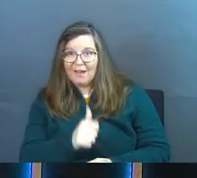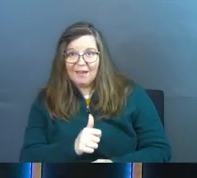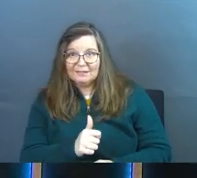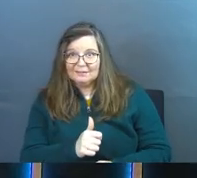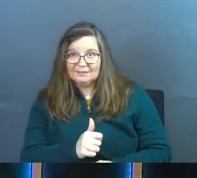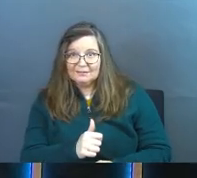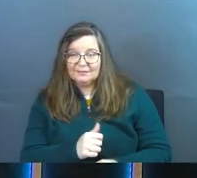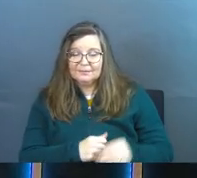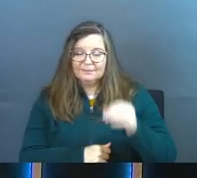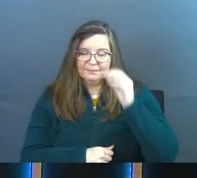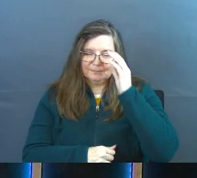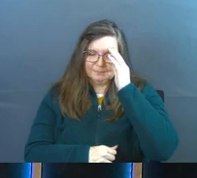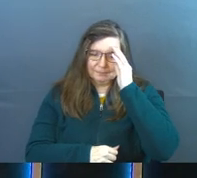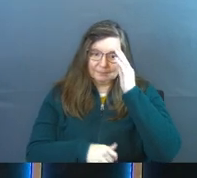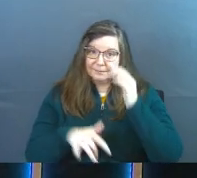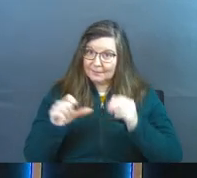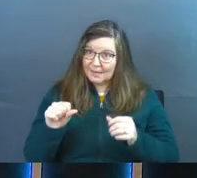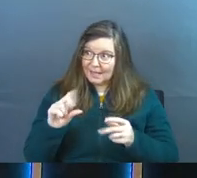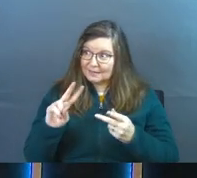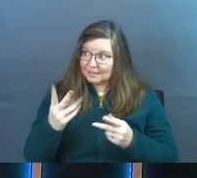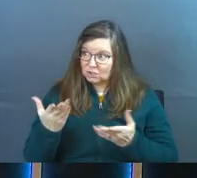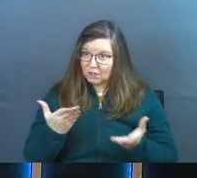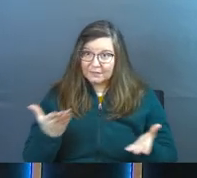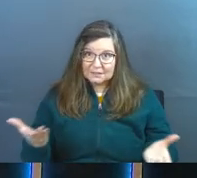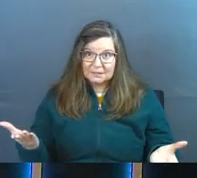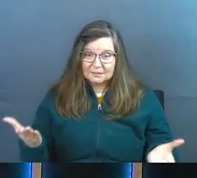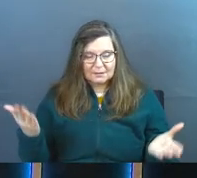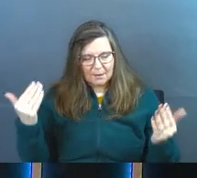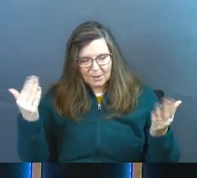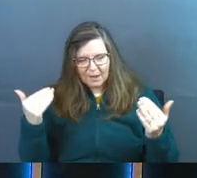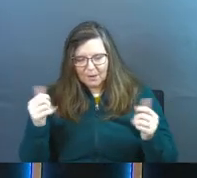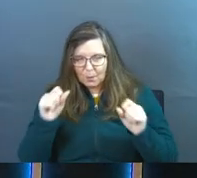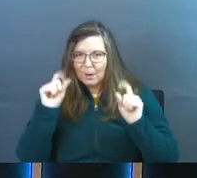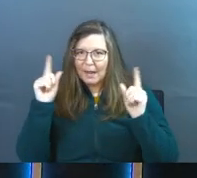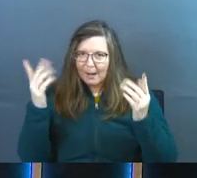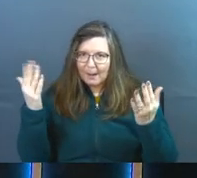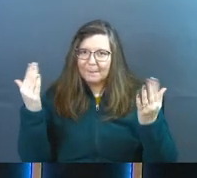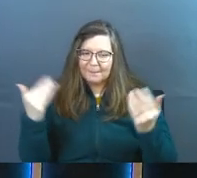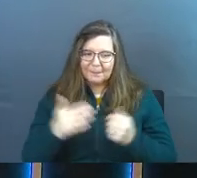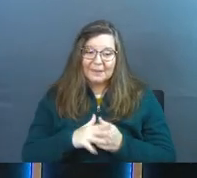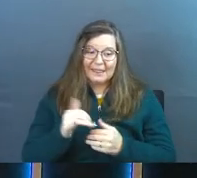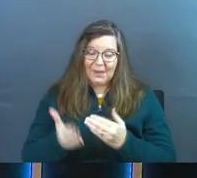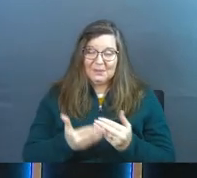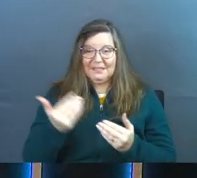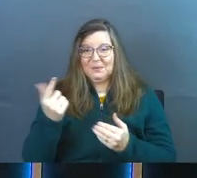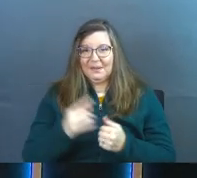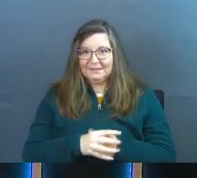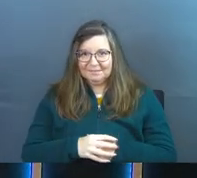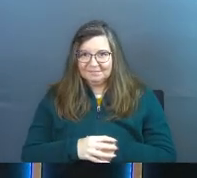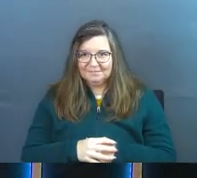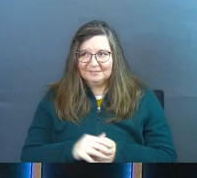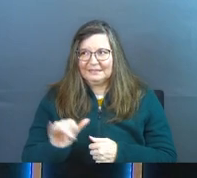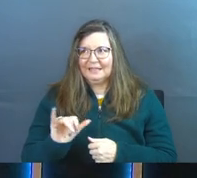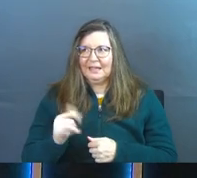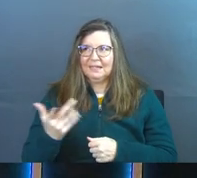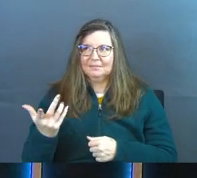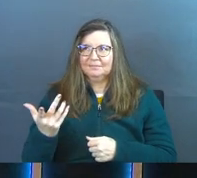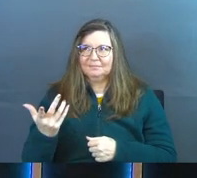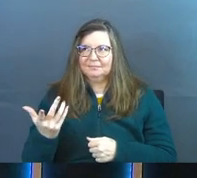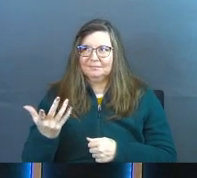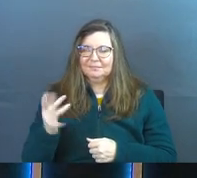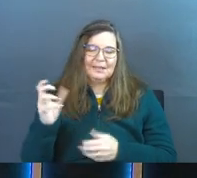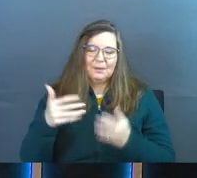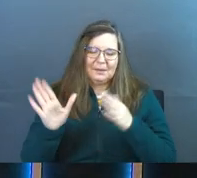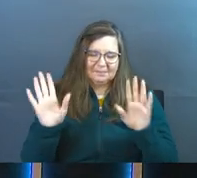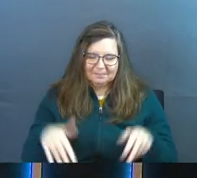not. Yes, second service? Come on, waking up. That was an easy one. It's like a,